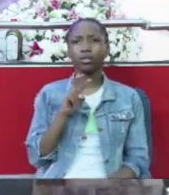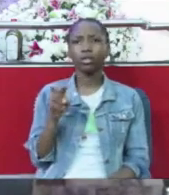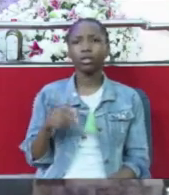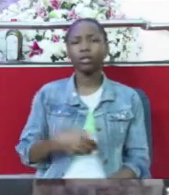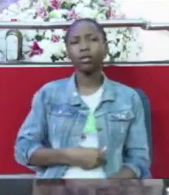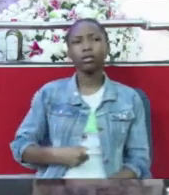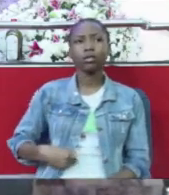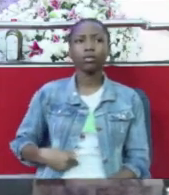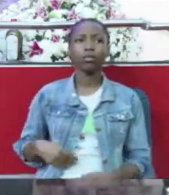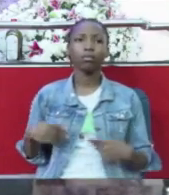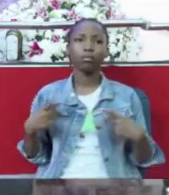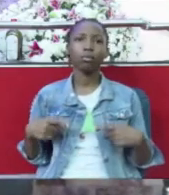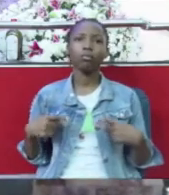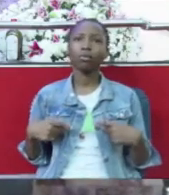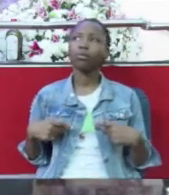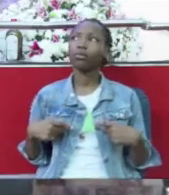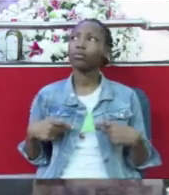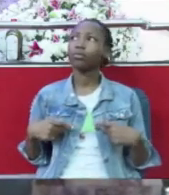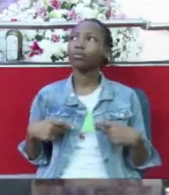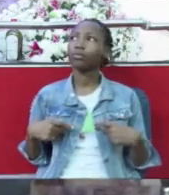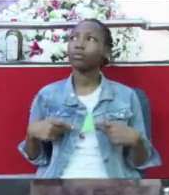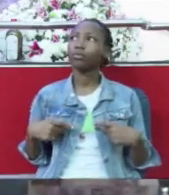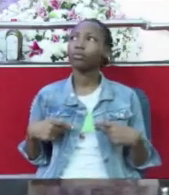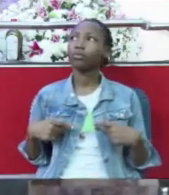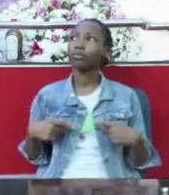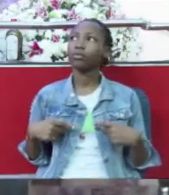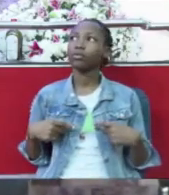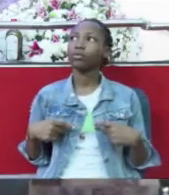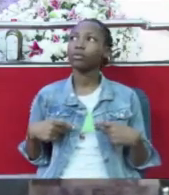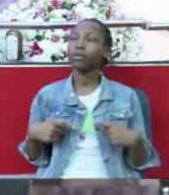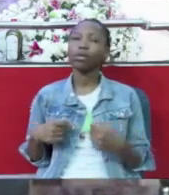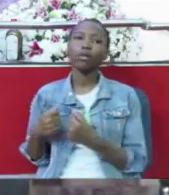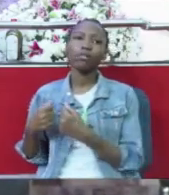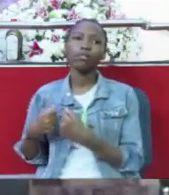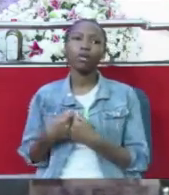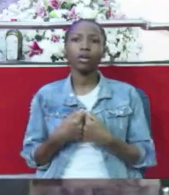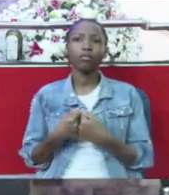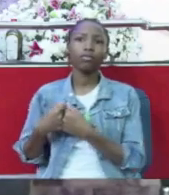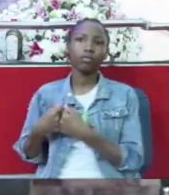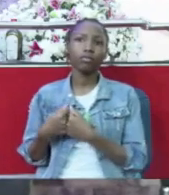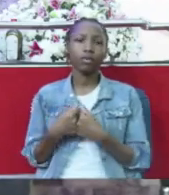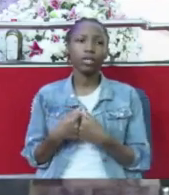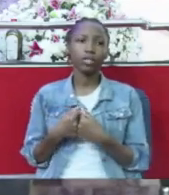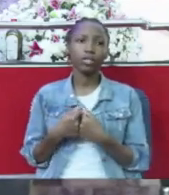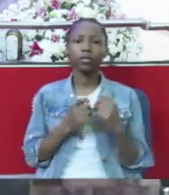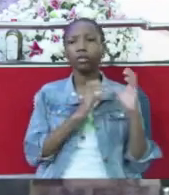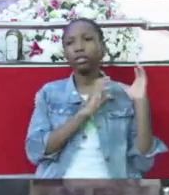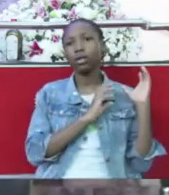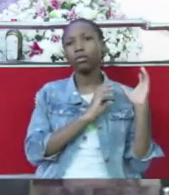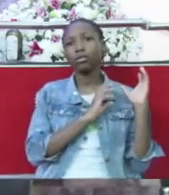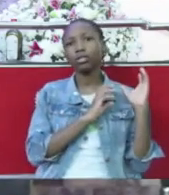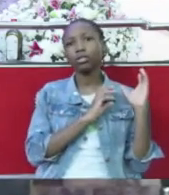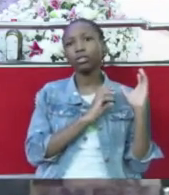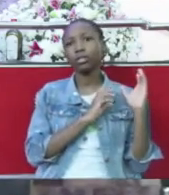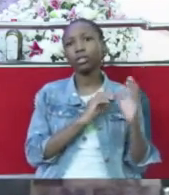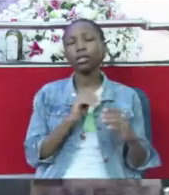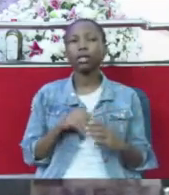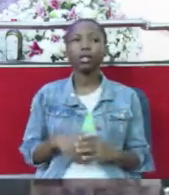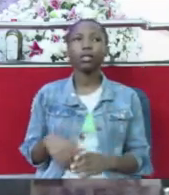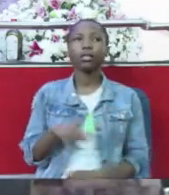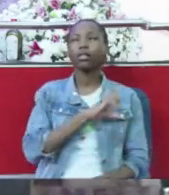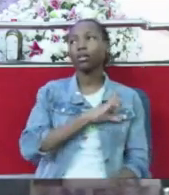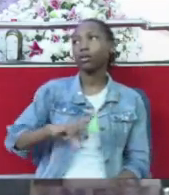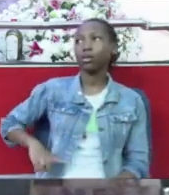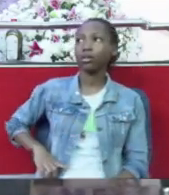young generation approaching their own battles in the Lord by yeah. faith? Tunaweza angalia wanapo they do it so differently. I'm